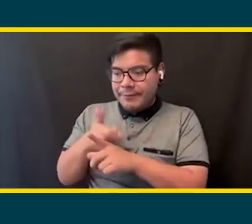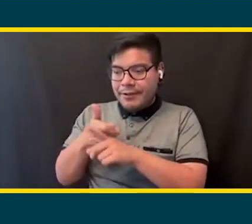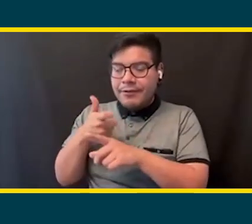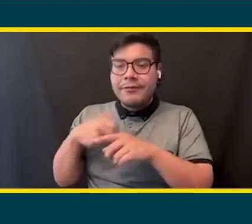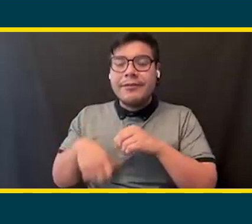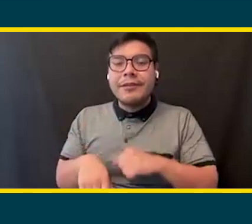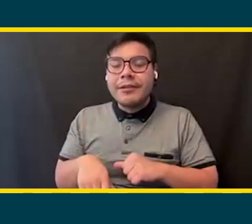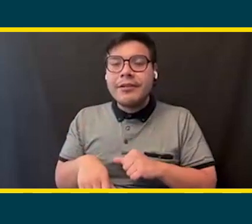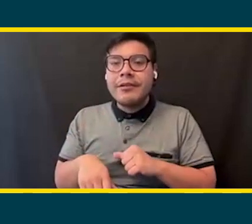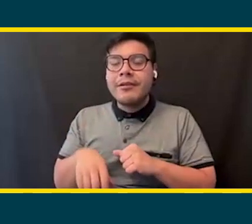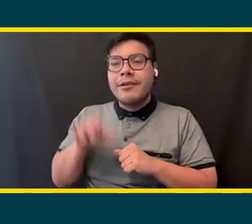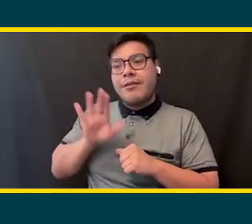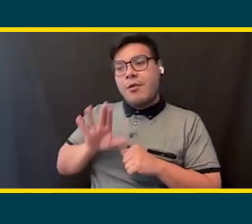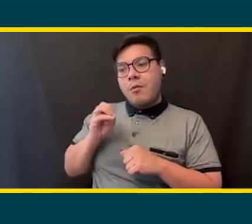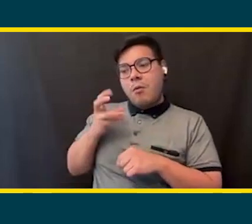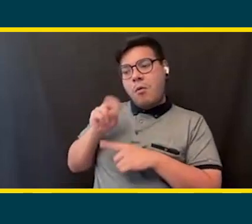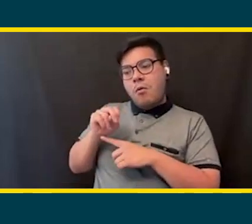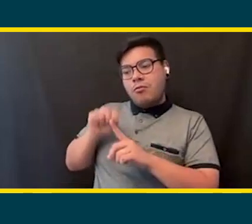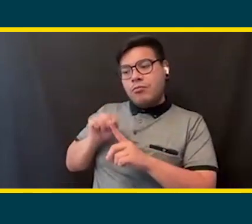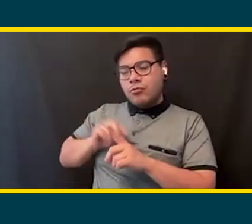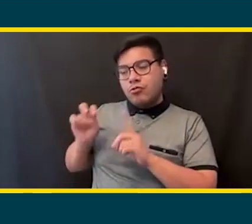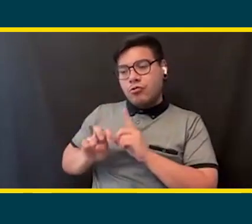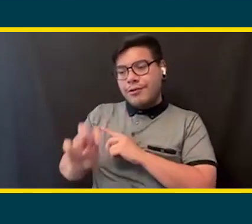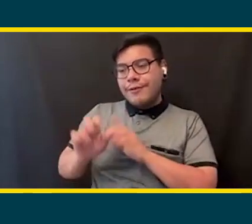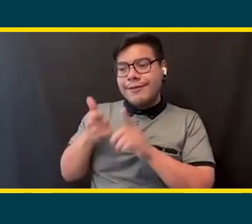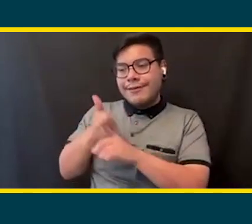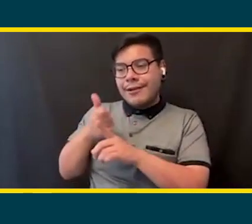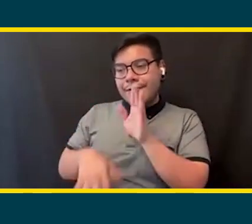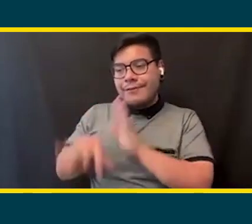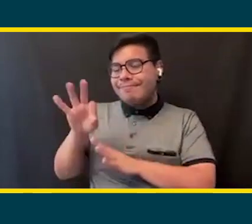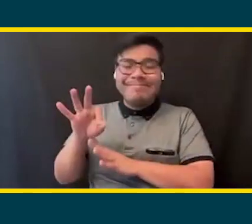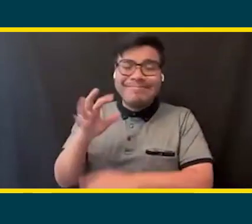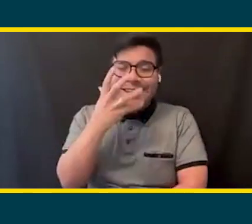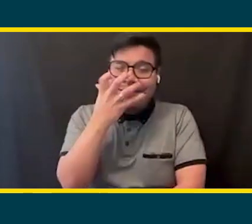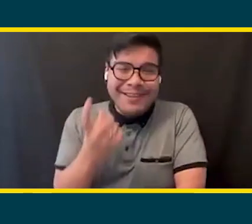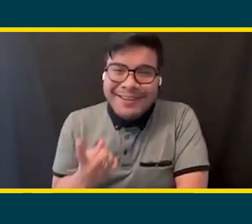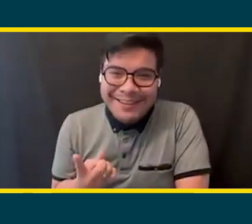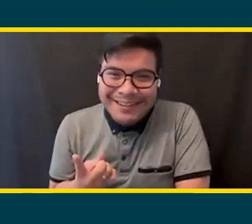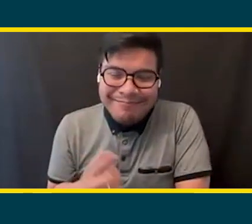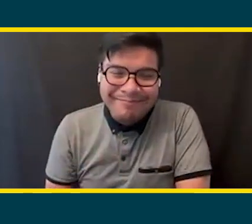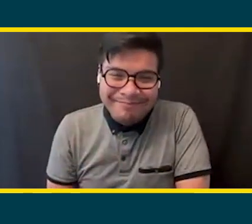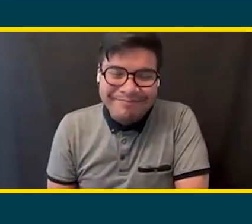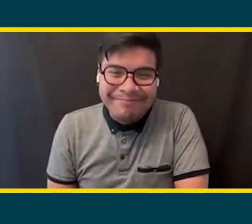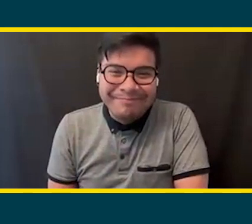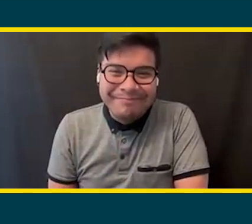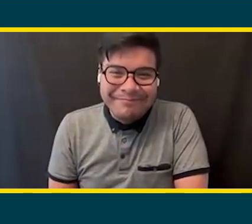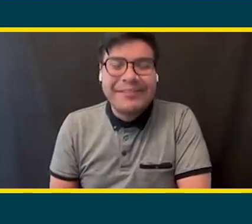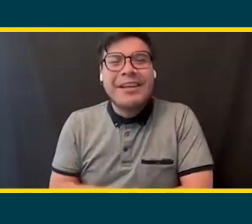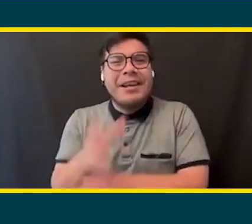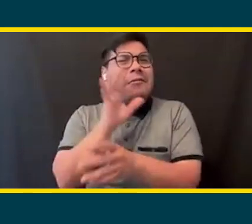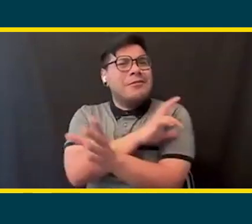their own journey of self-discovery? I'm not mad at it. And let me get on that trend